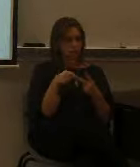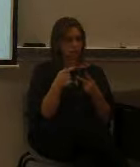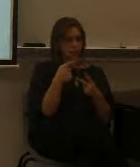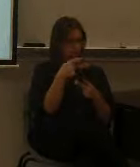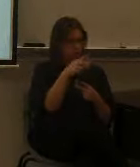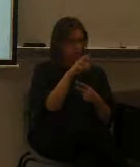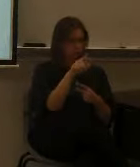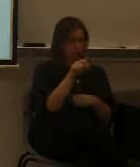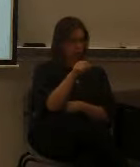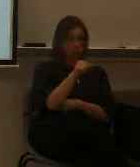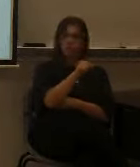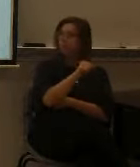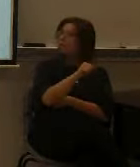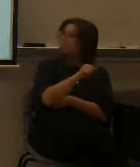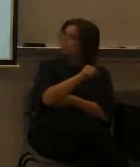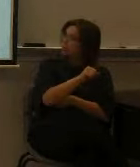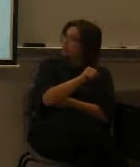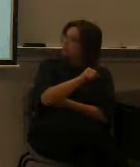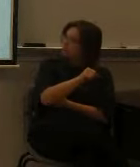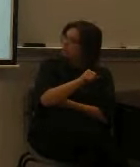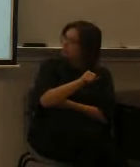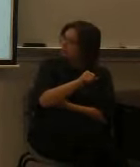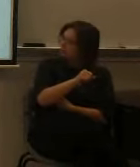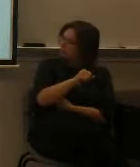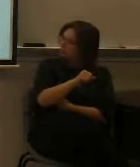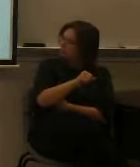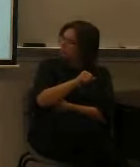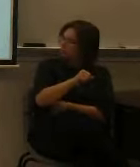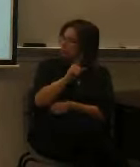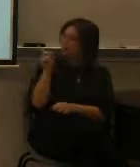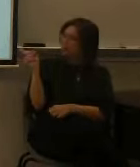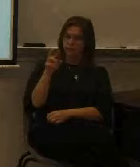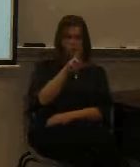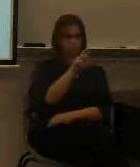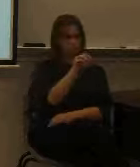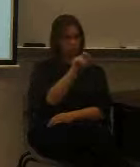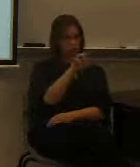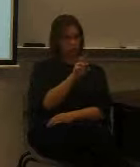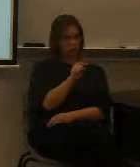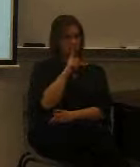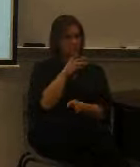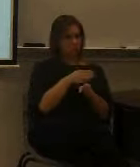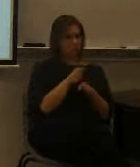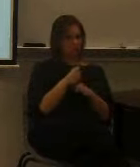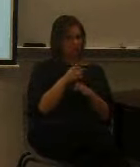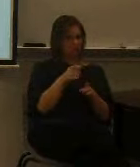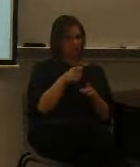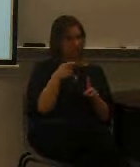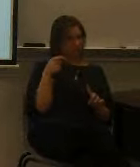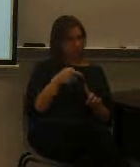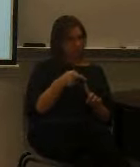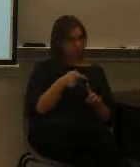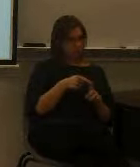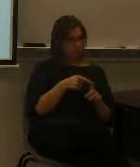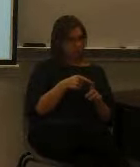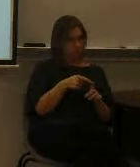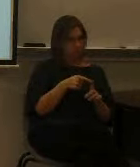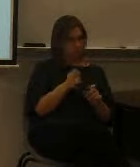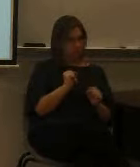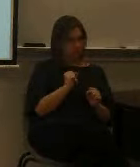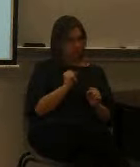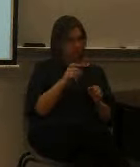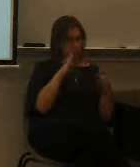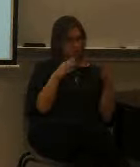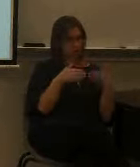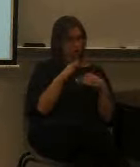the prozoa earlier. They're, these rotifers are specializing on different particle size, particle